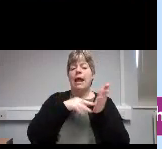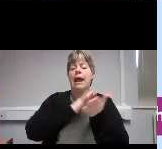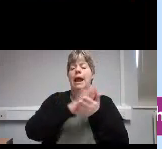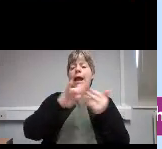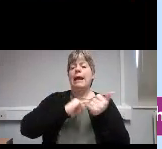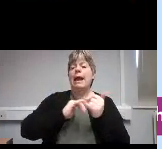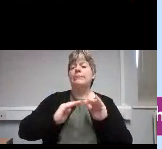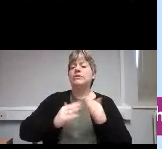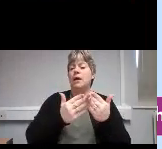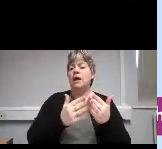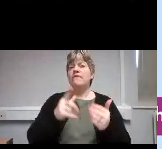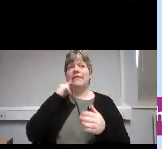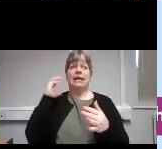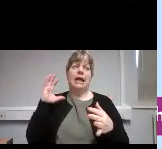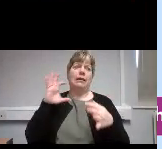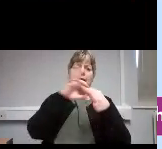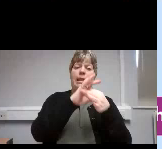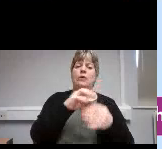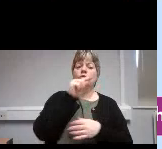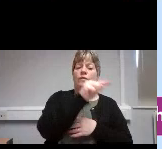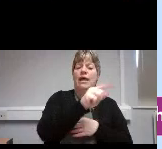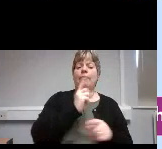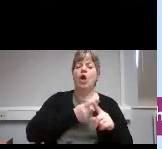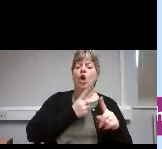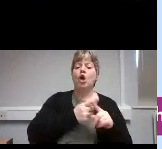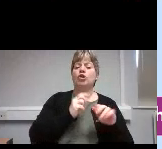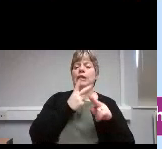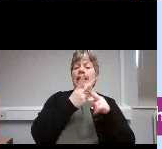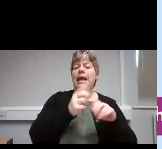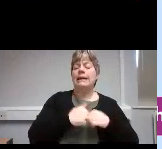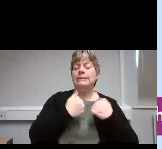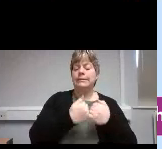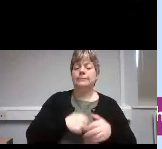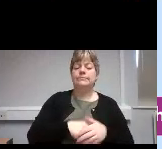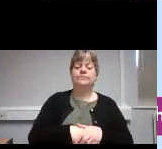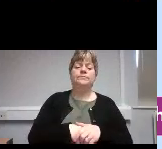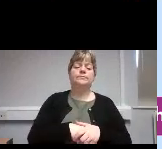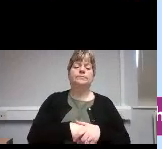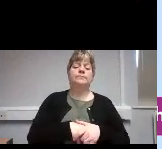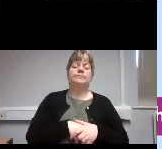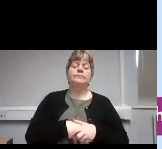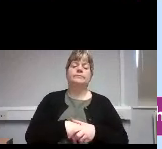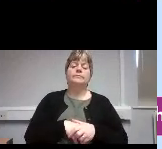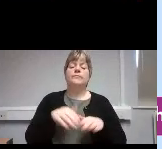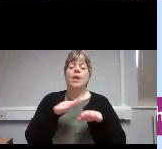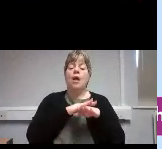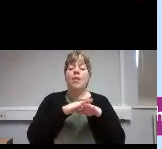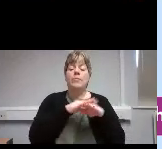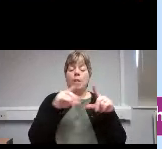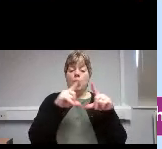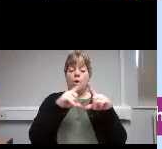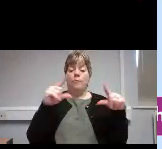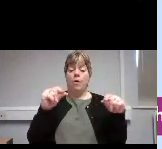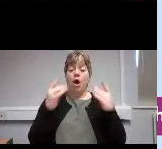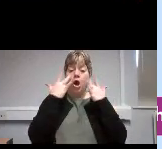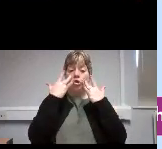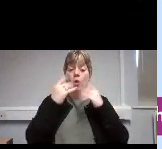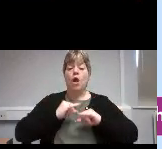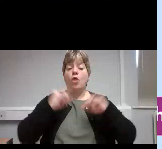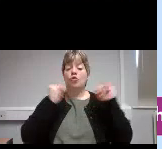that direct route through to the CAMS urgent care teams. The blue box shows the